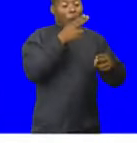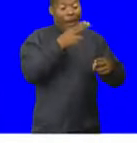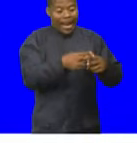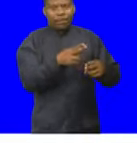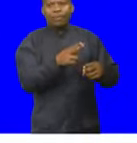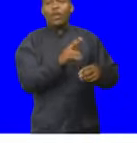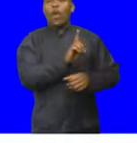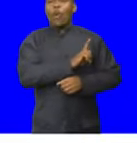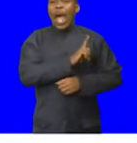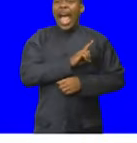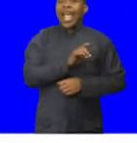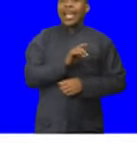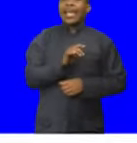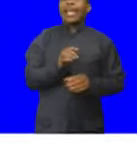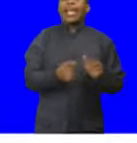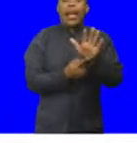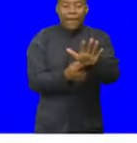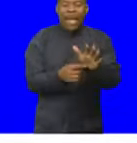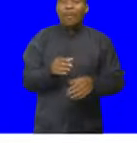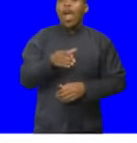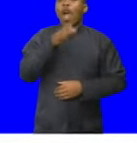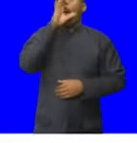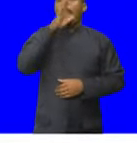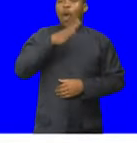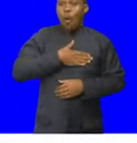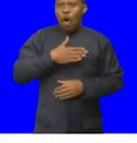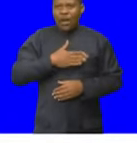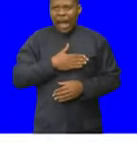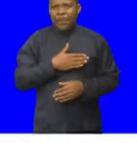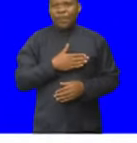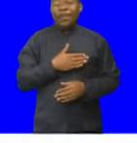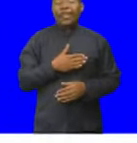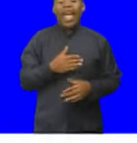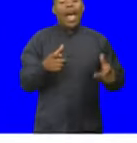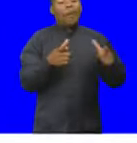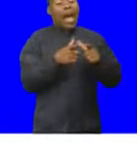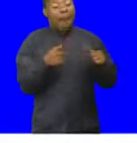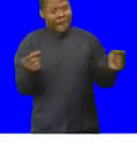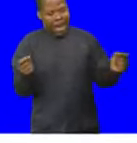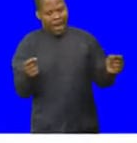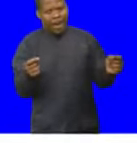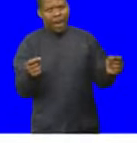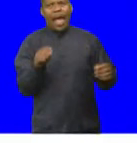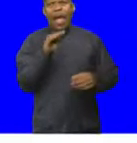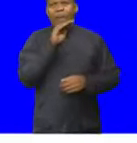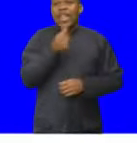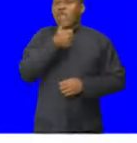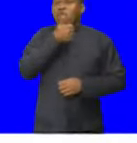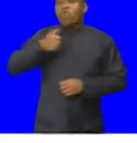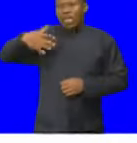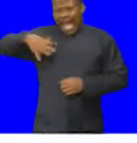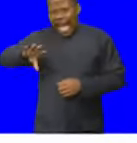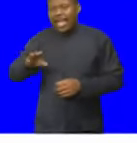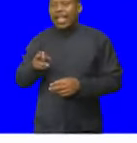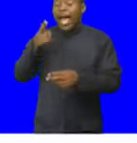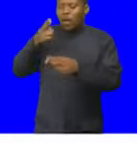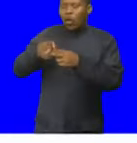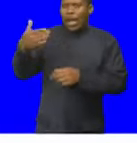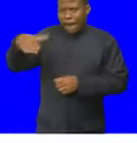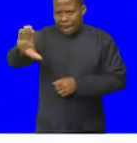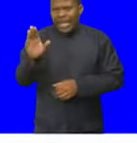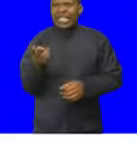ngabe kwendeka lamanti labanawo ngoba banawo lamanti manahlaphela ngesikhathi science lab